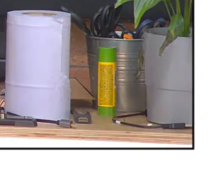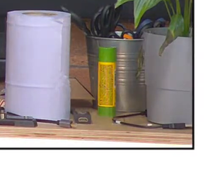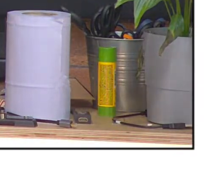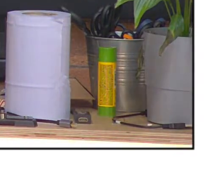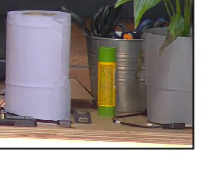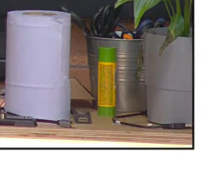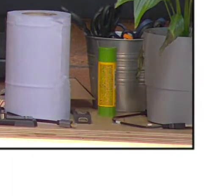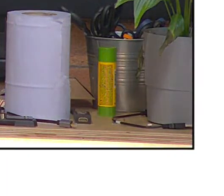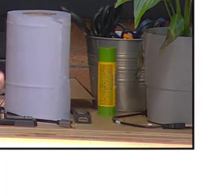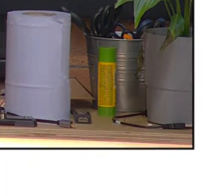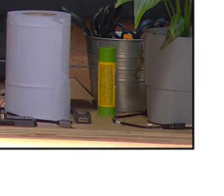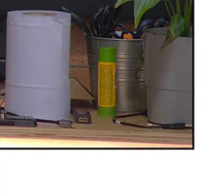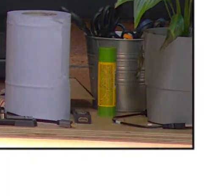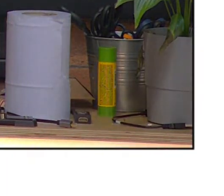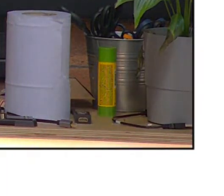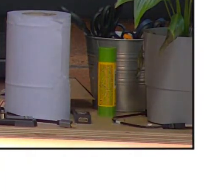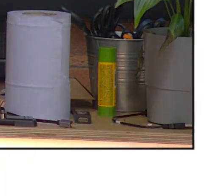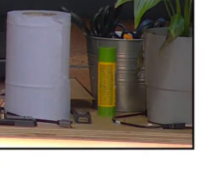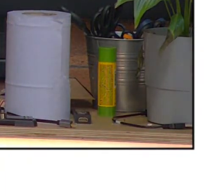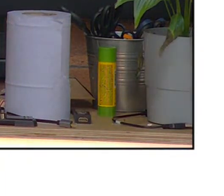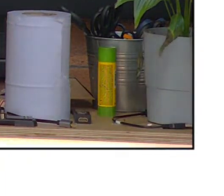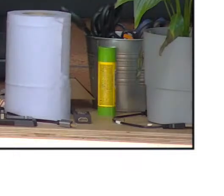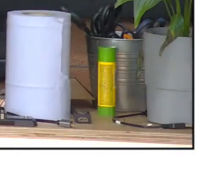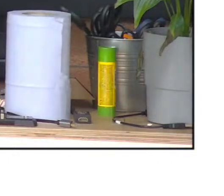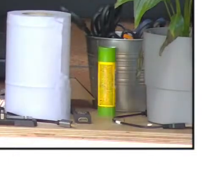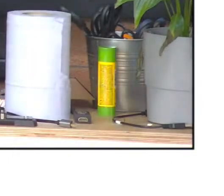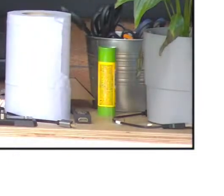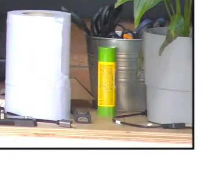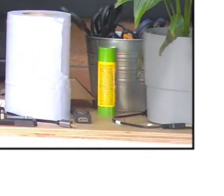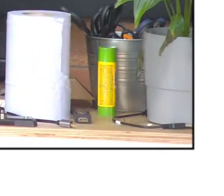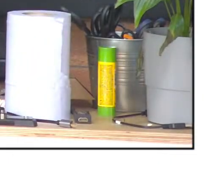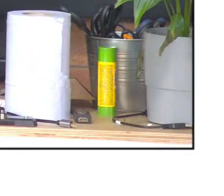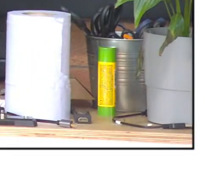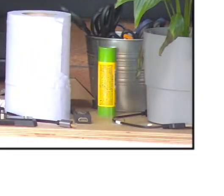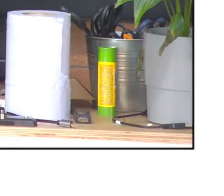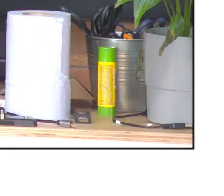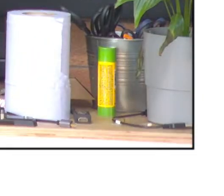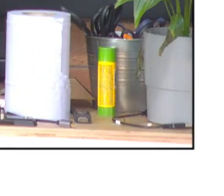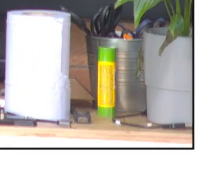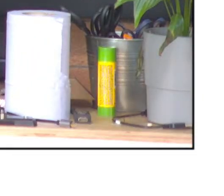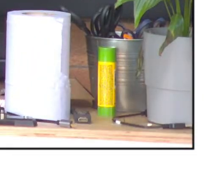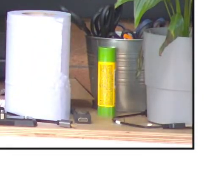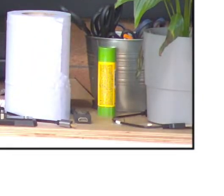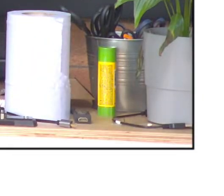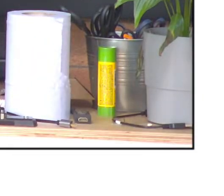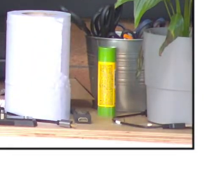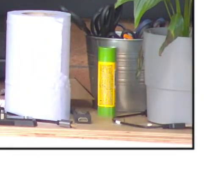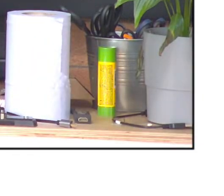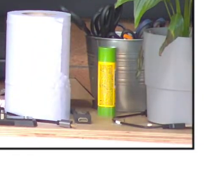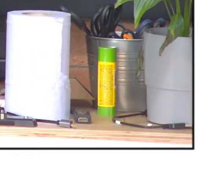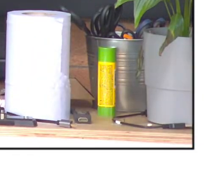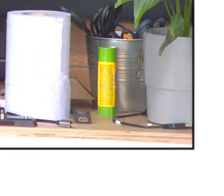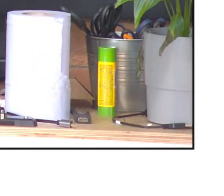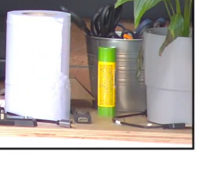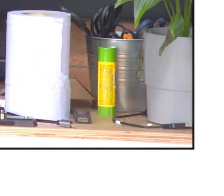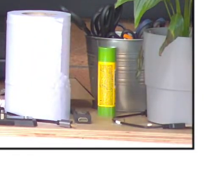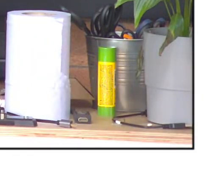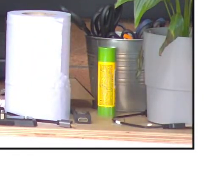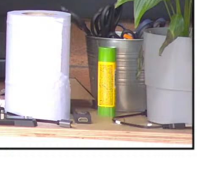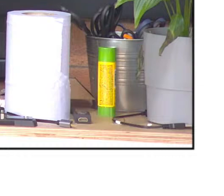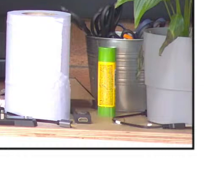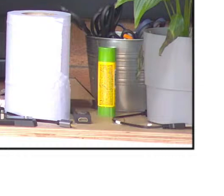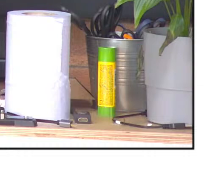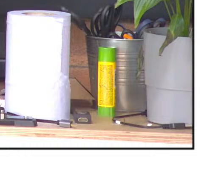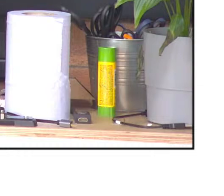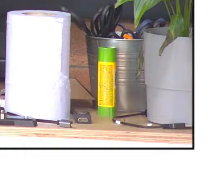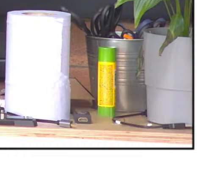one problem, from one group of people, about not feeling comfortable with music and